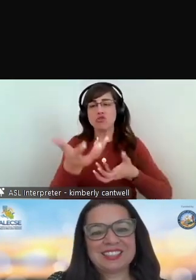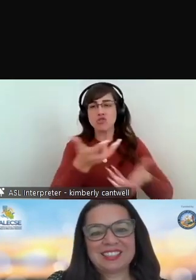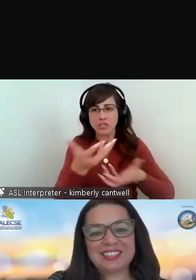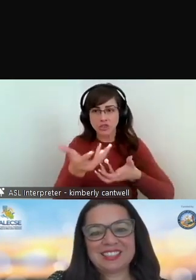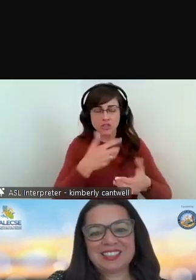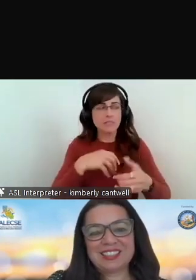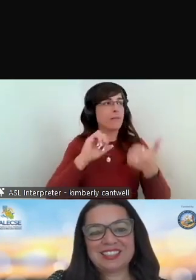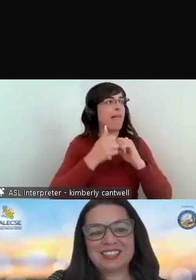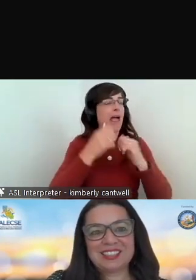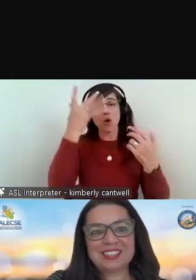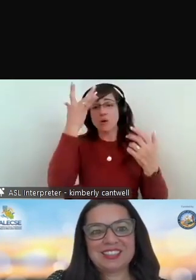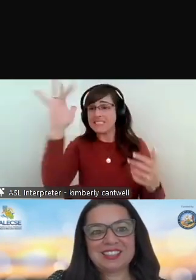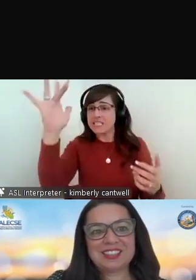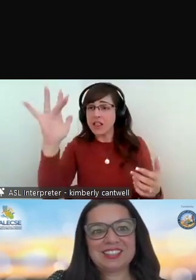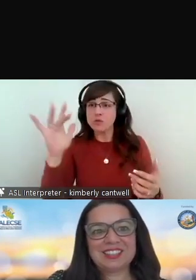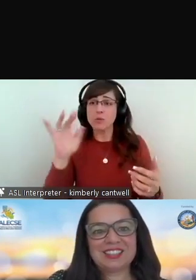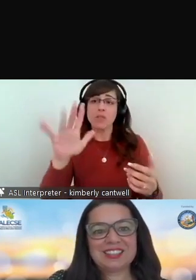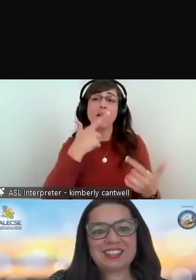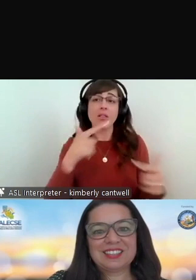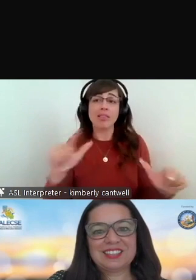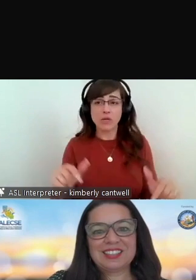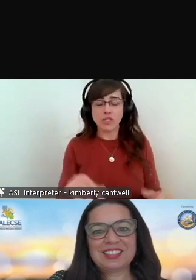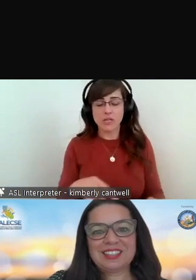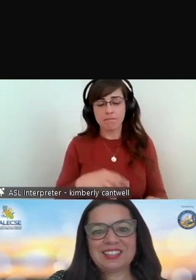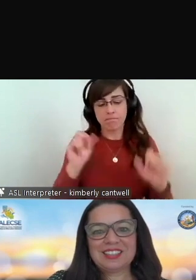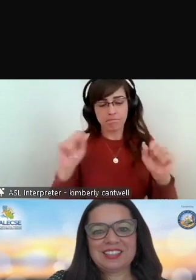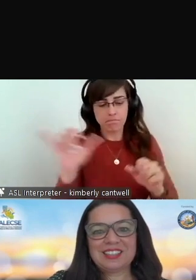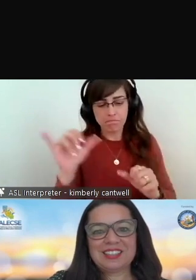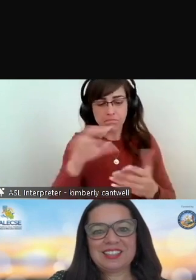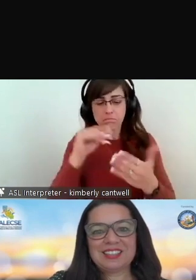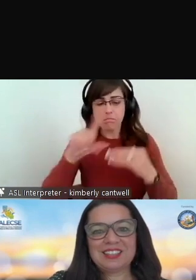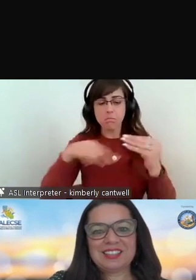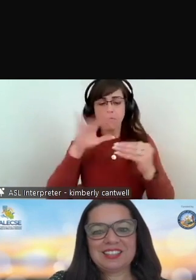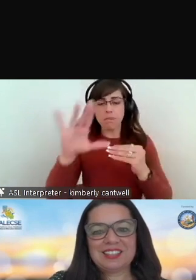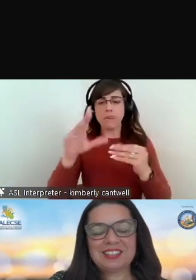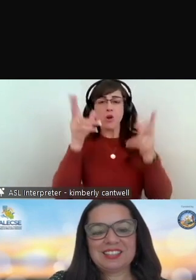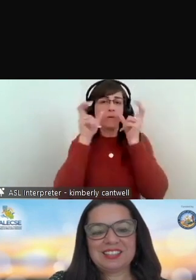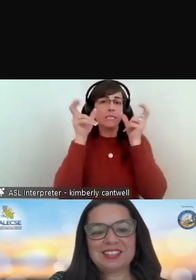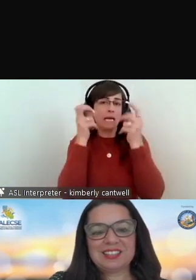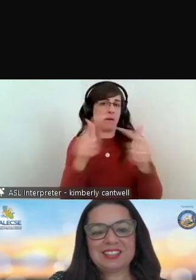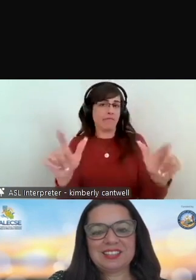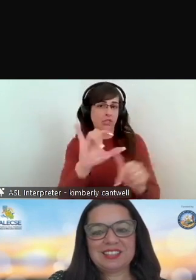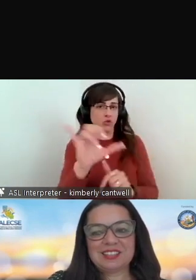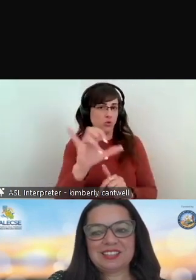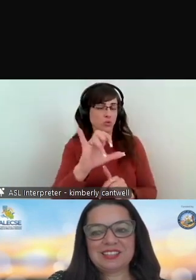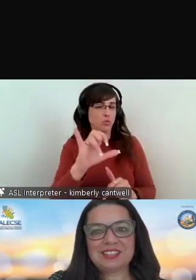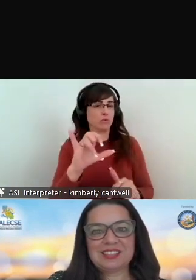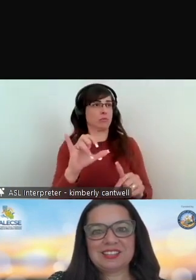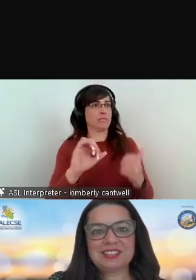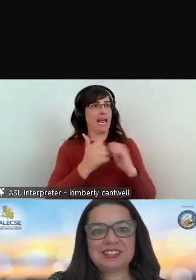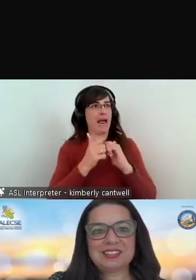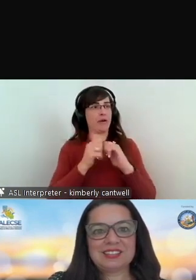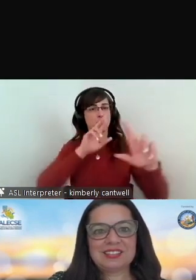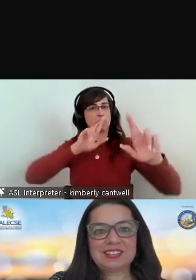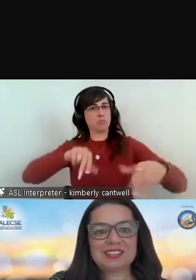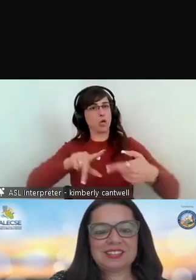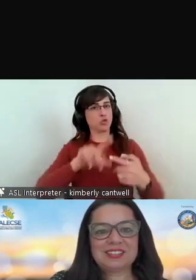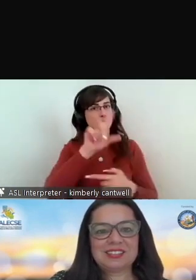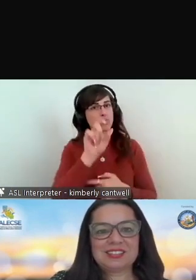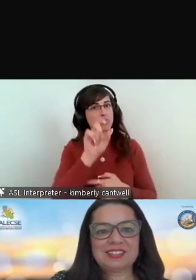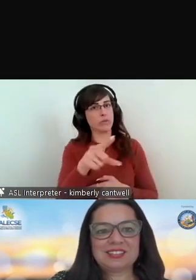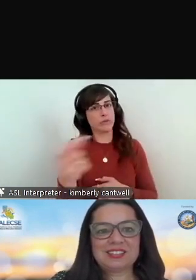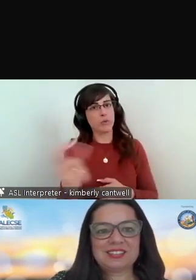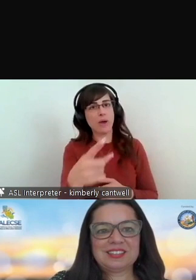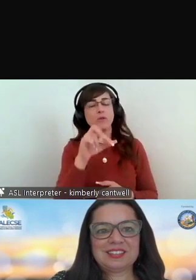gestures, how intelligible their language is. You can also learn about their receptive language. How do they respond to the questions you ask